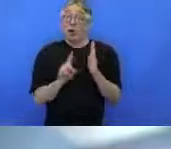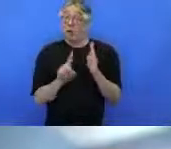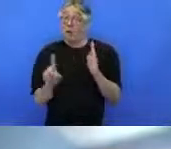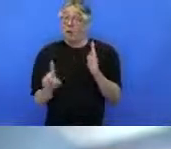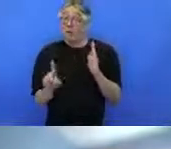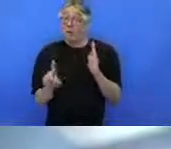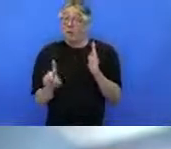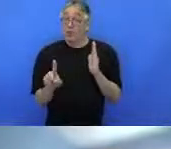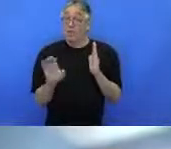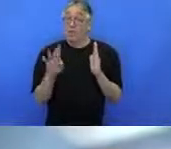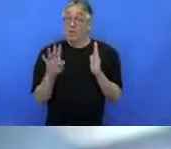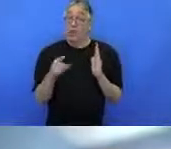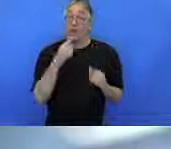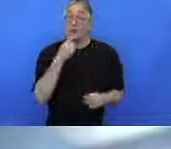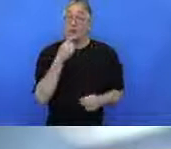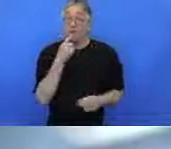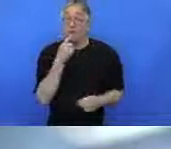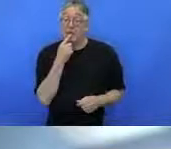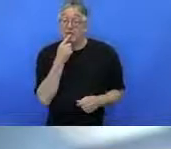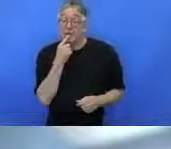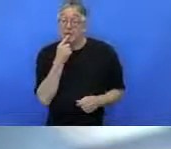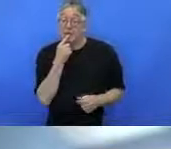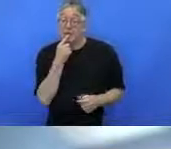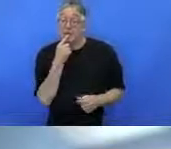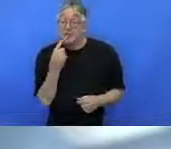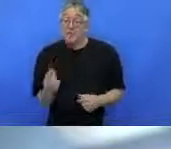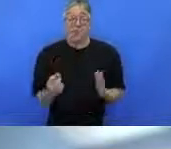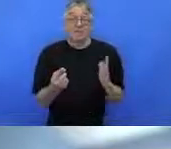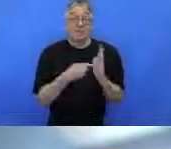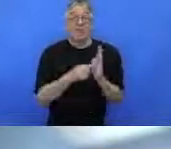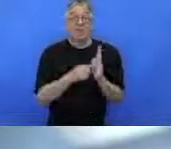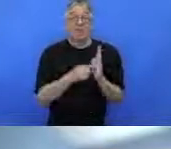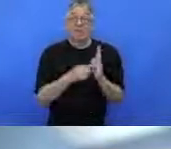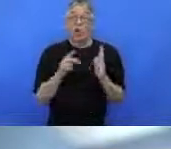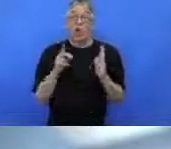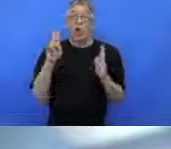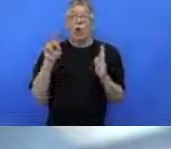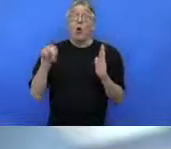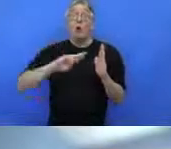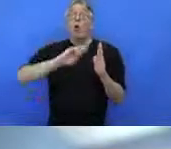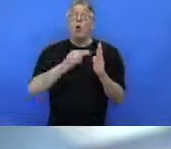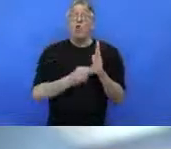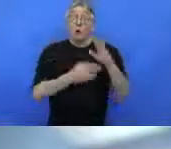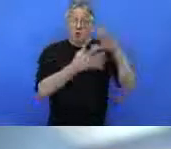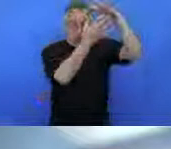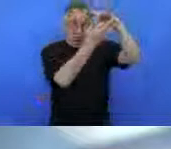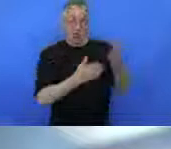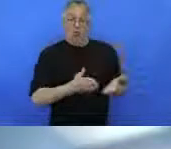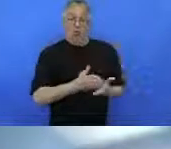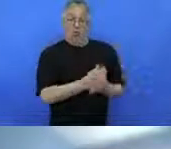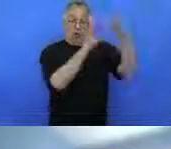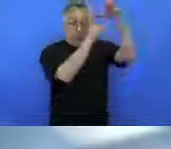convention relevant at all times. No aspects of the treaty should be understood to apply